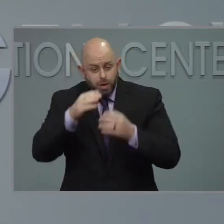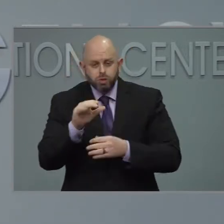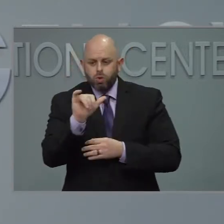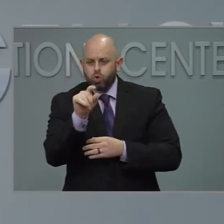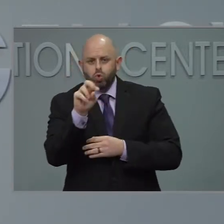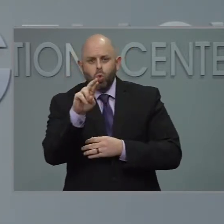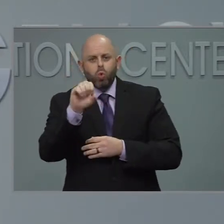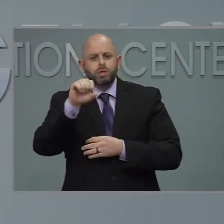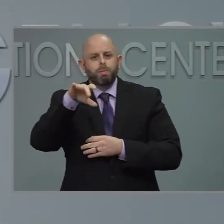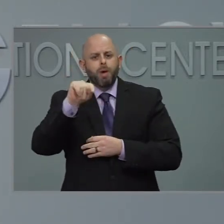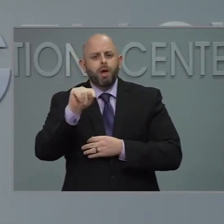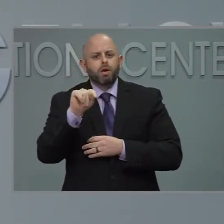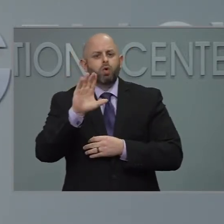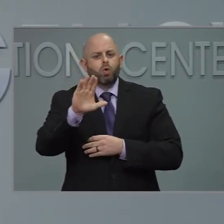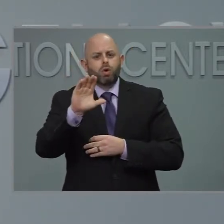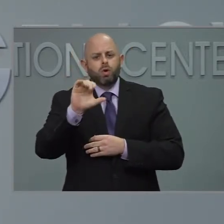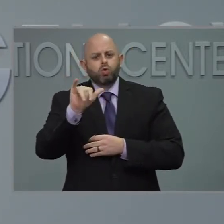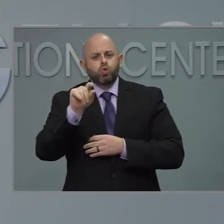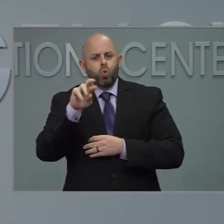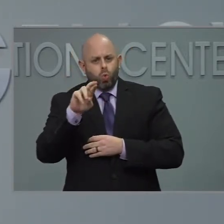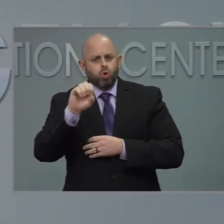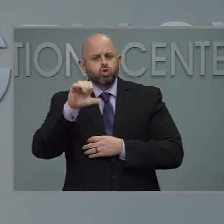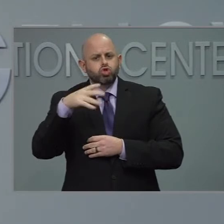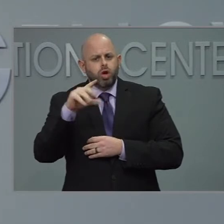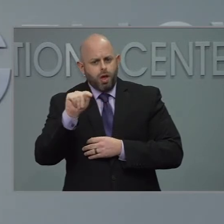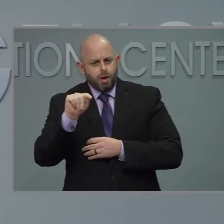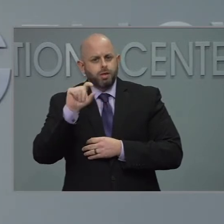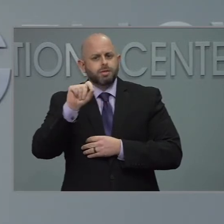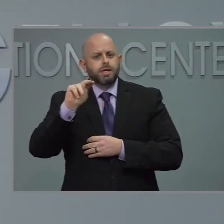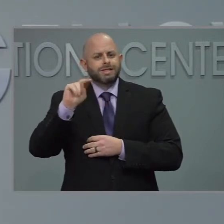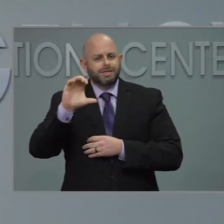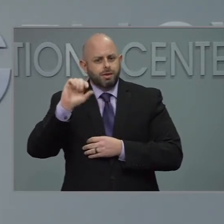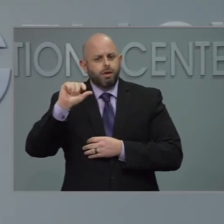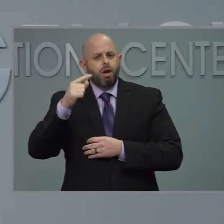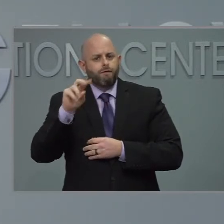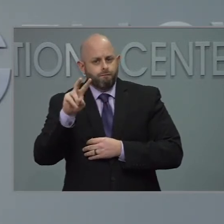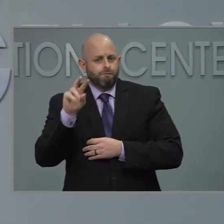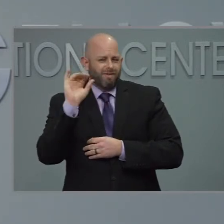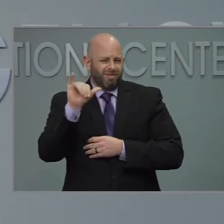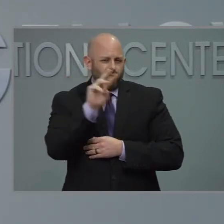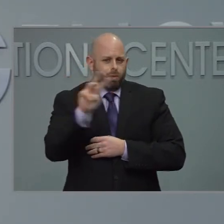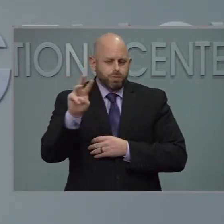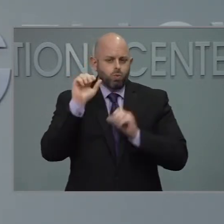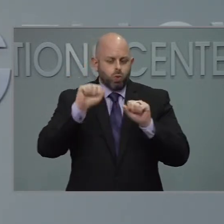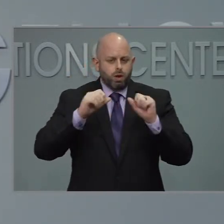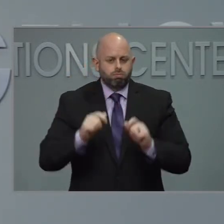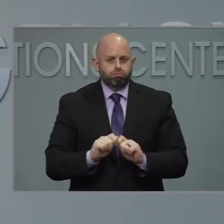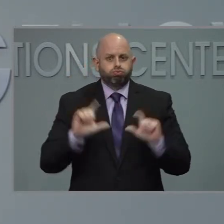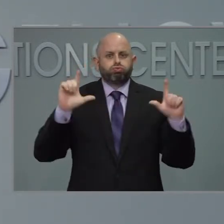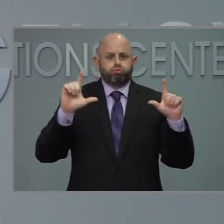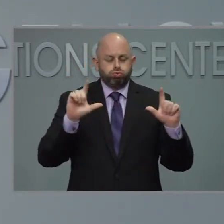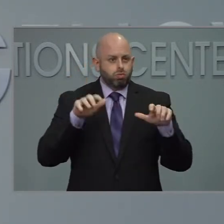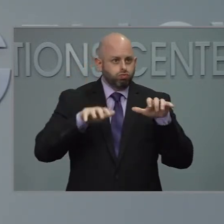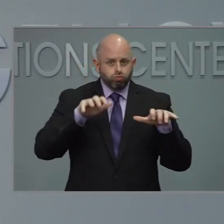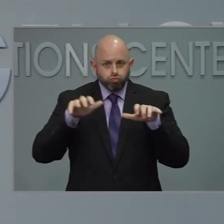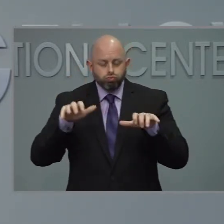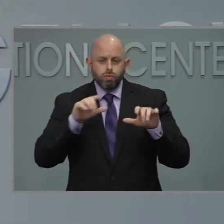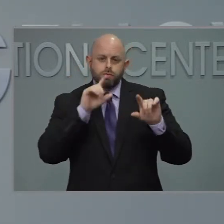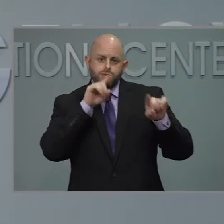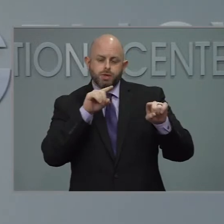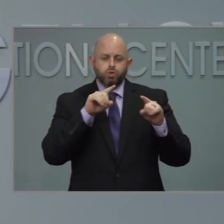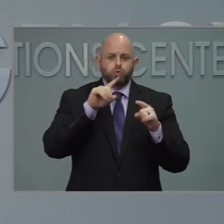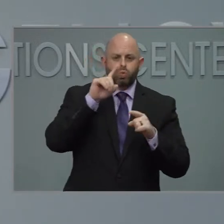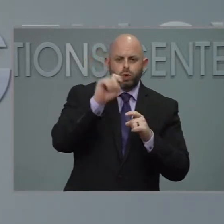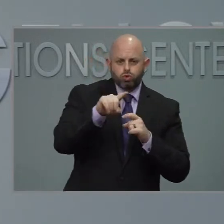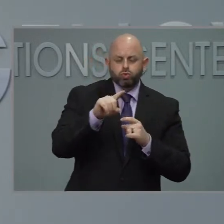yourspot.yourshot.nc.gov. You can go through a number of questions, and that they will ask you about your employment, and that will funnel you into the right group